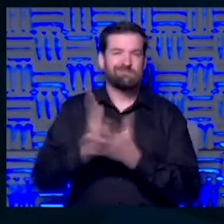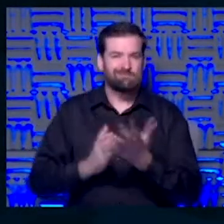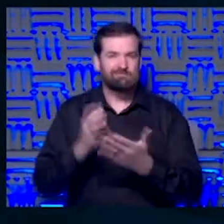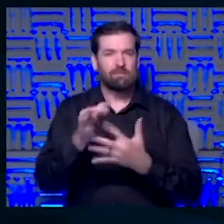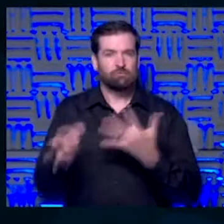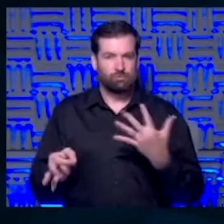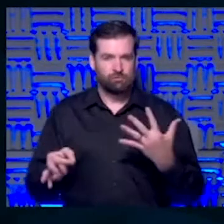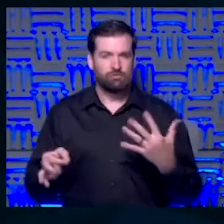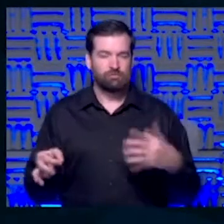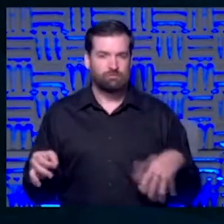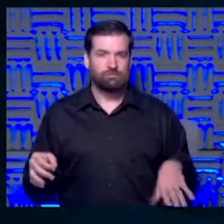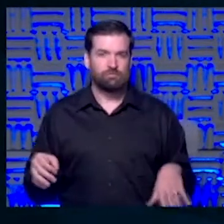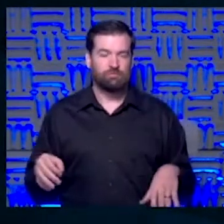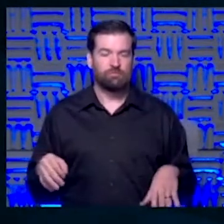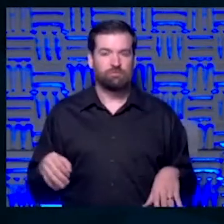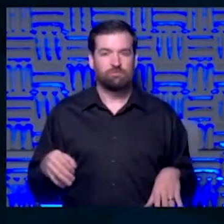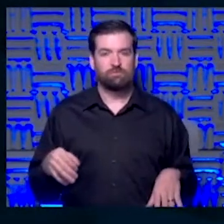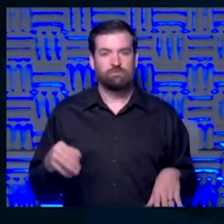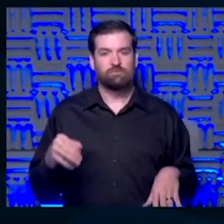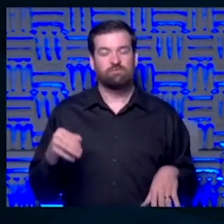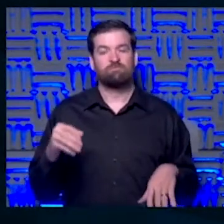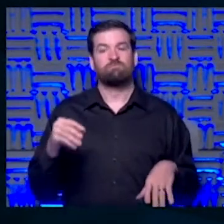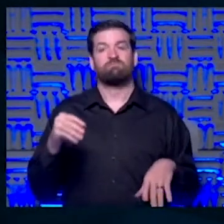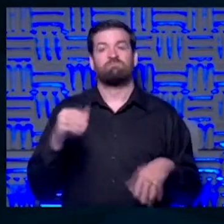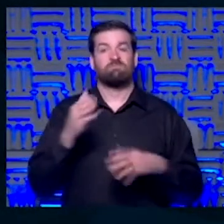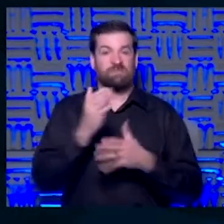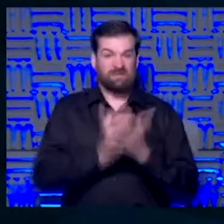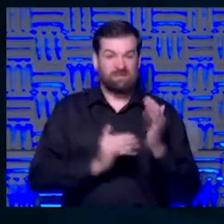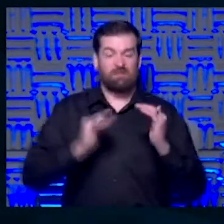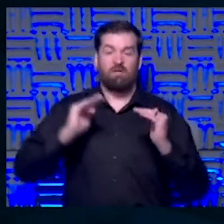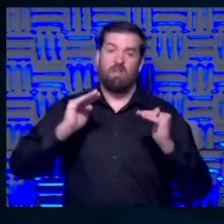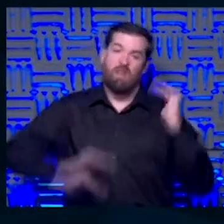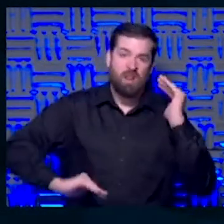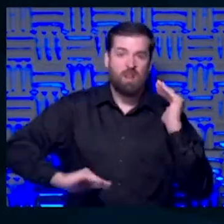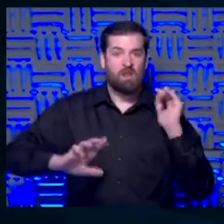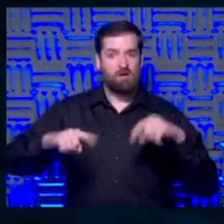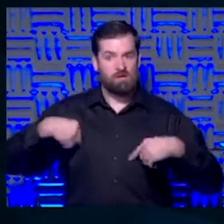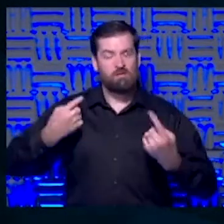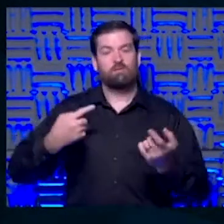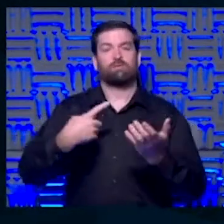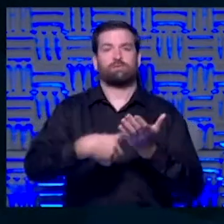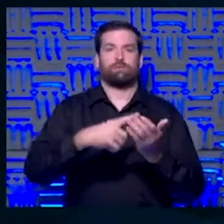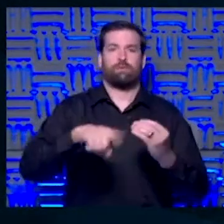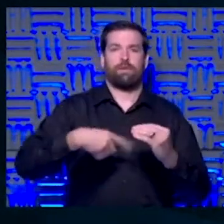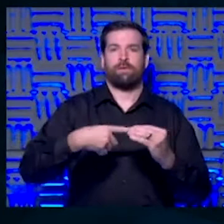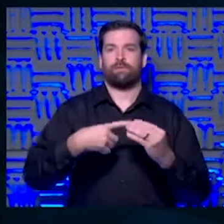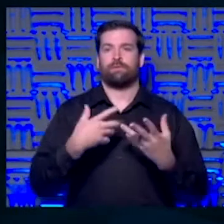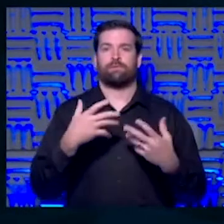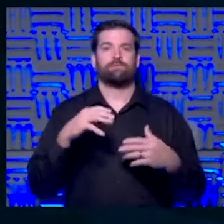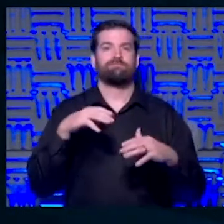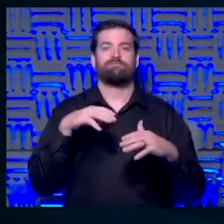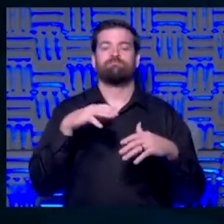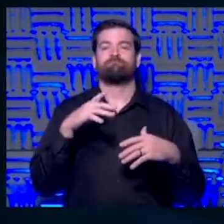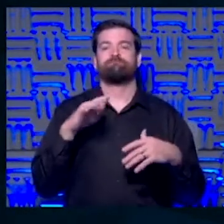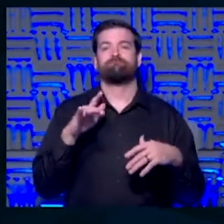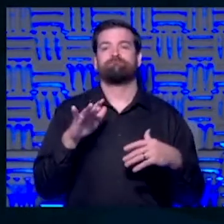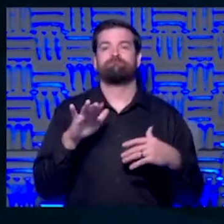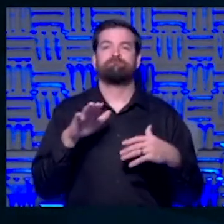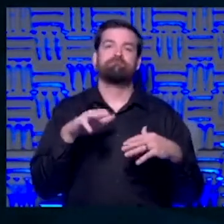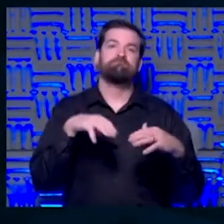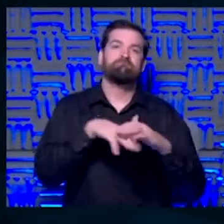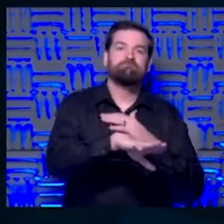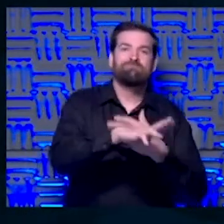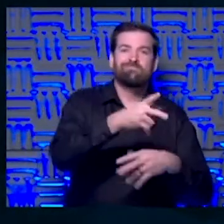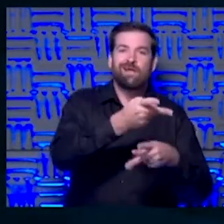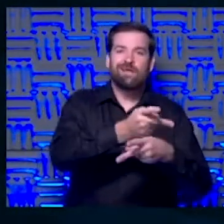it has indeed exposed some of the inequalities that have existed when we talk about access to, affordable